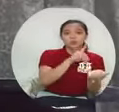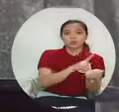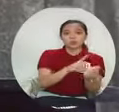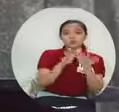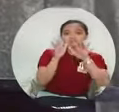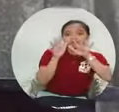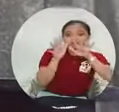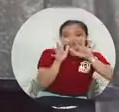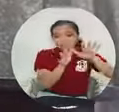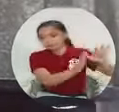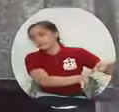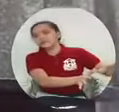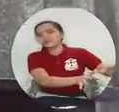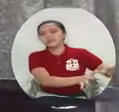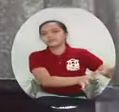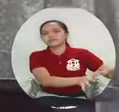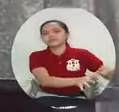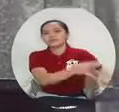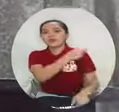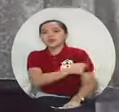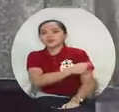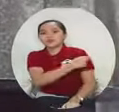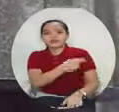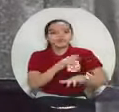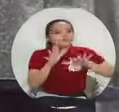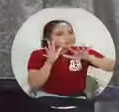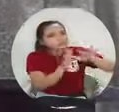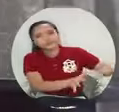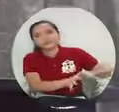his back from his medical practice,